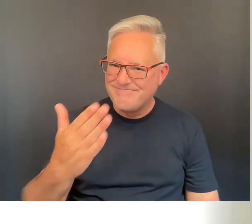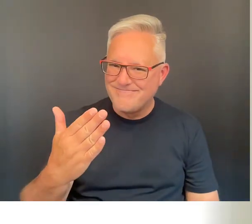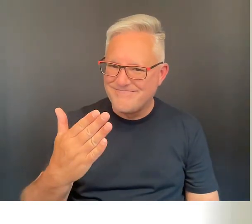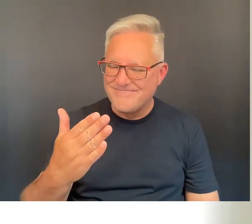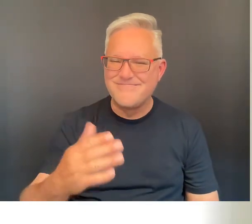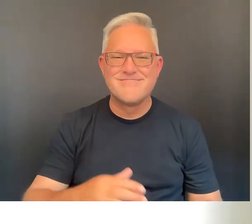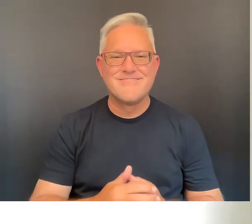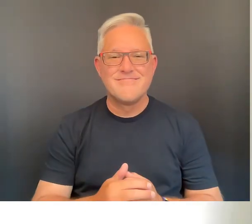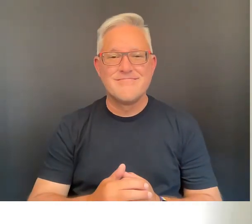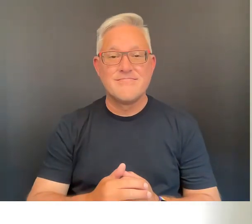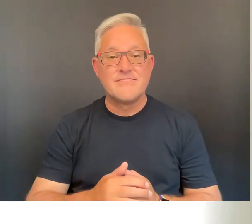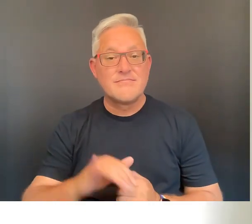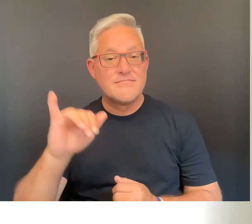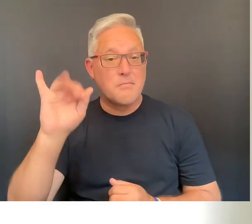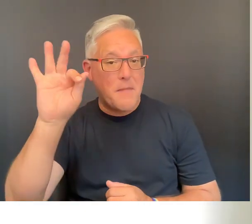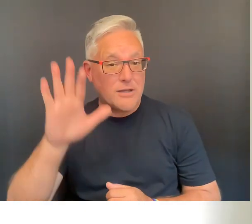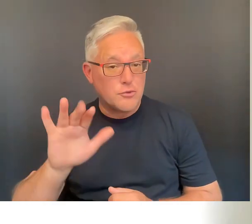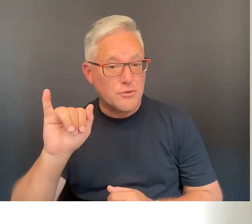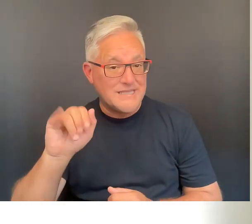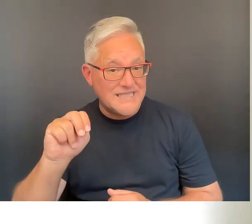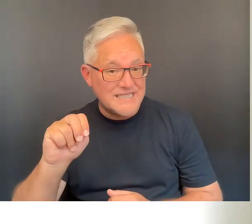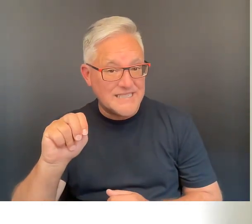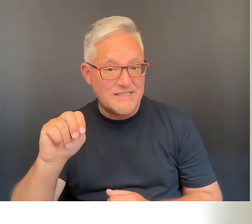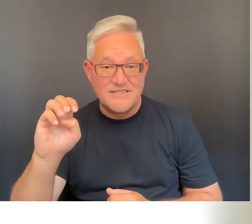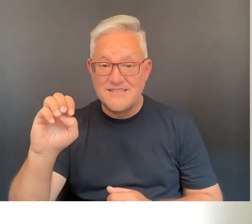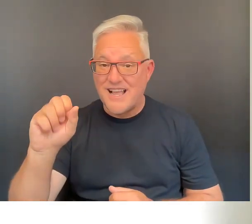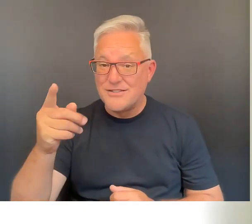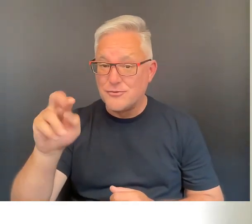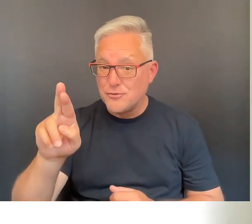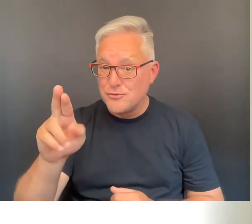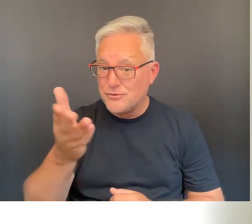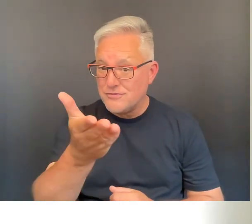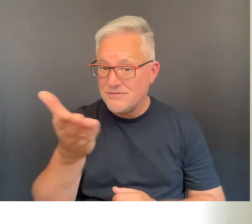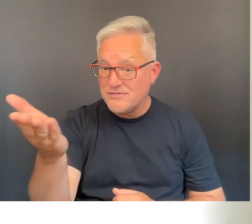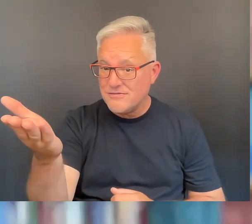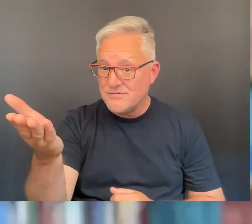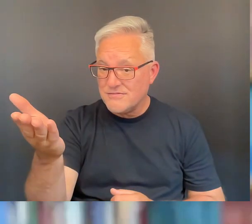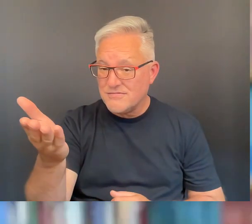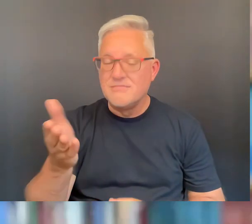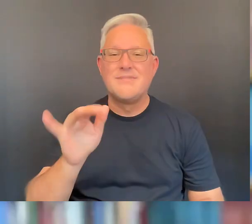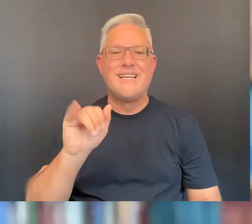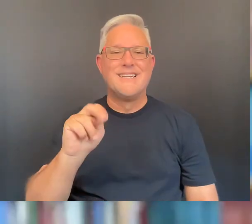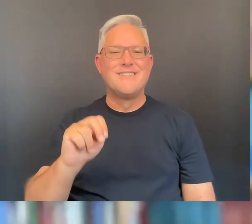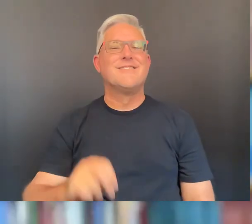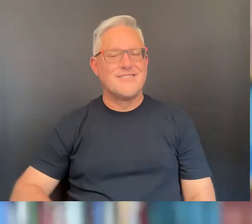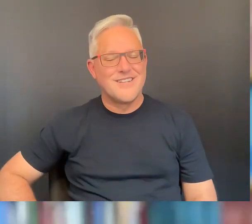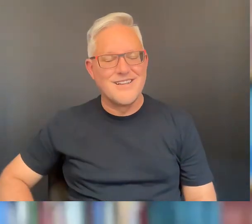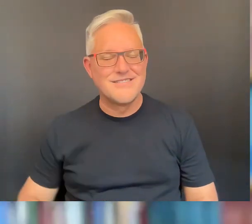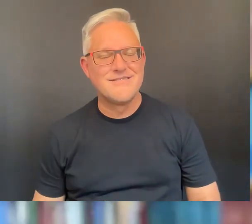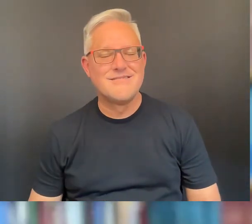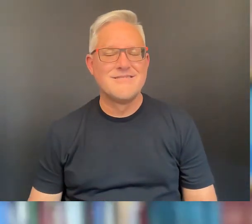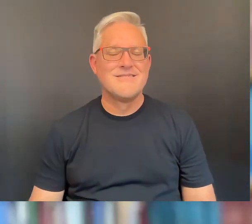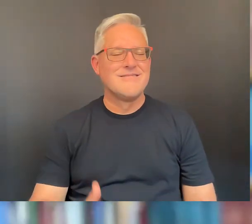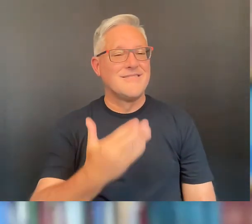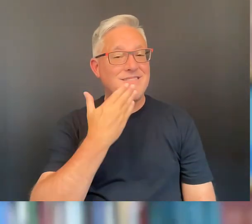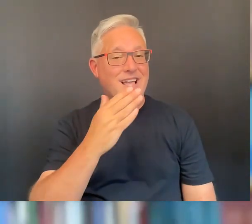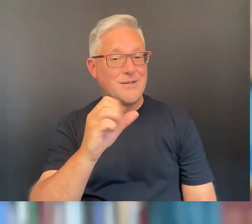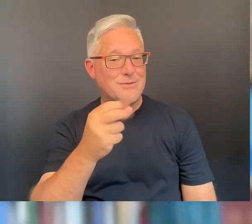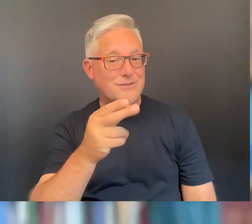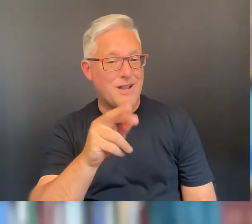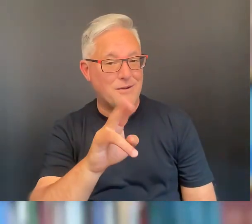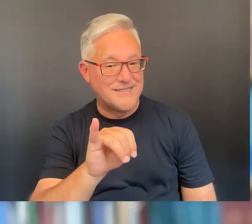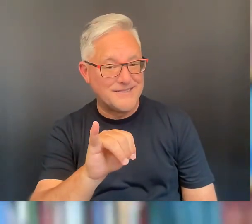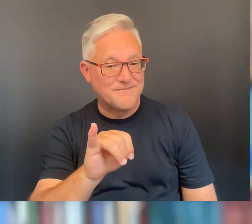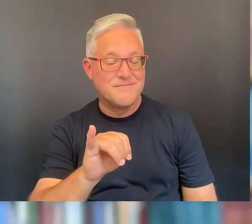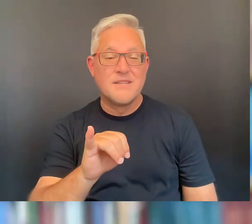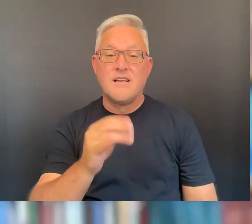Sherry, Pastor Ian, Pastor Esther. Yeah, thank you, Sherry, for sharing that.